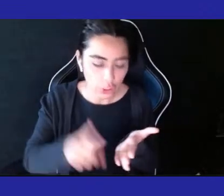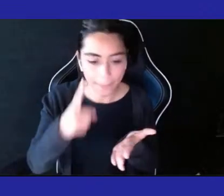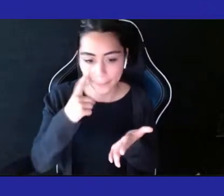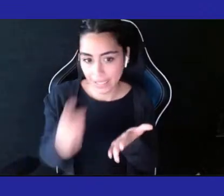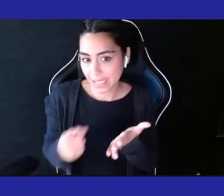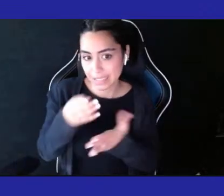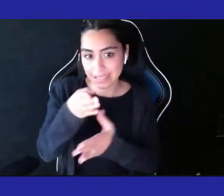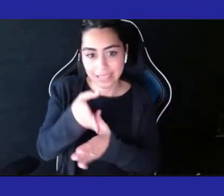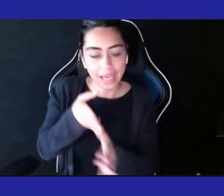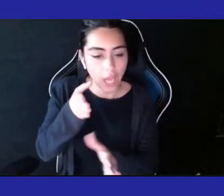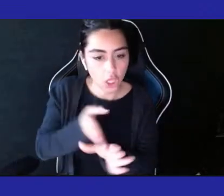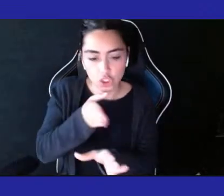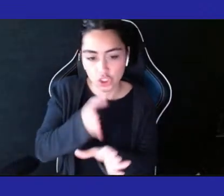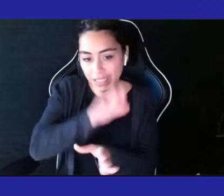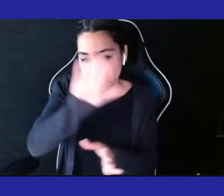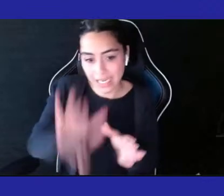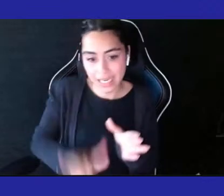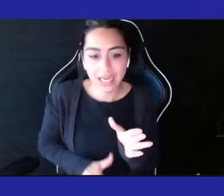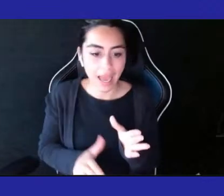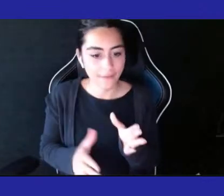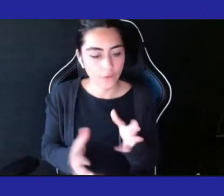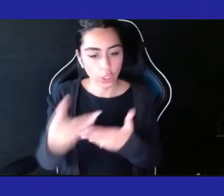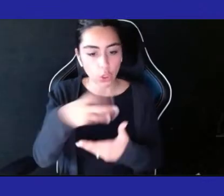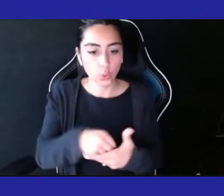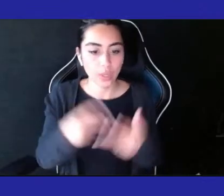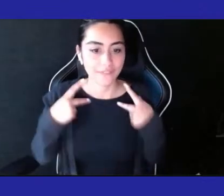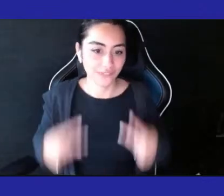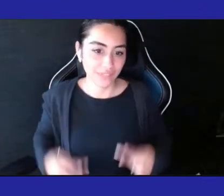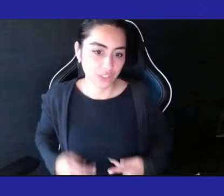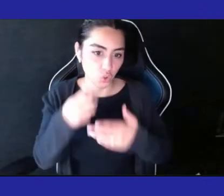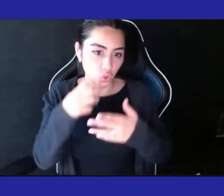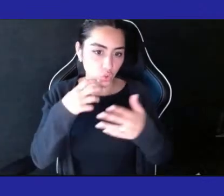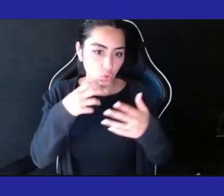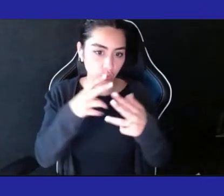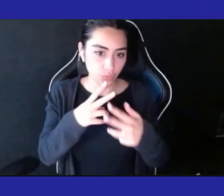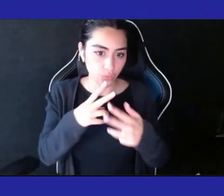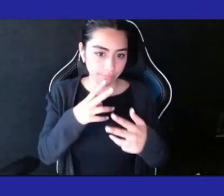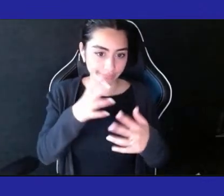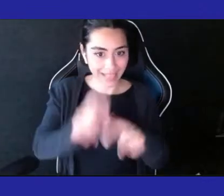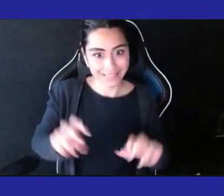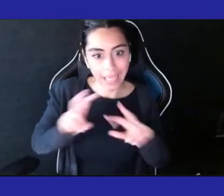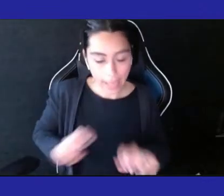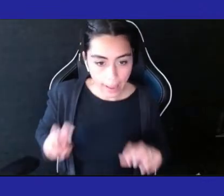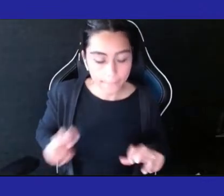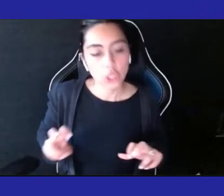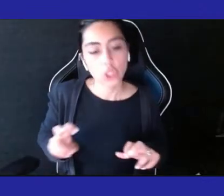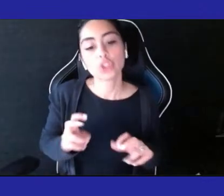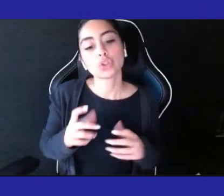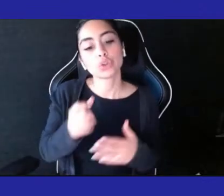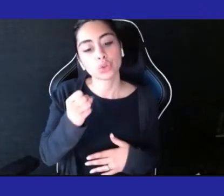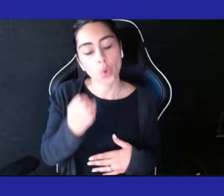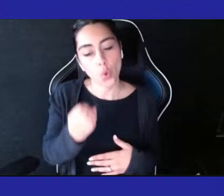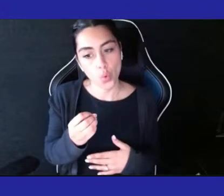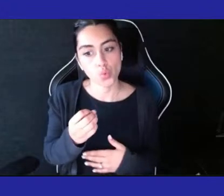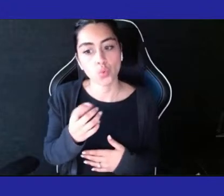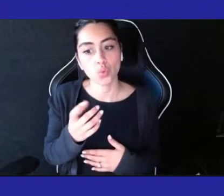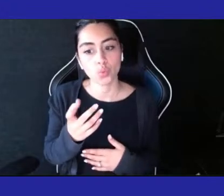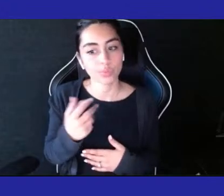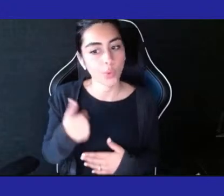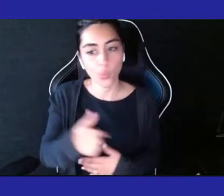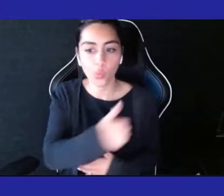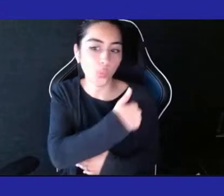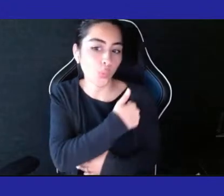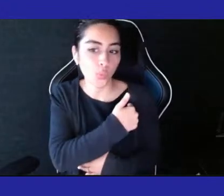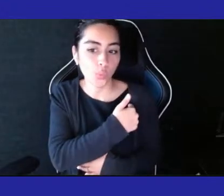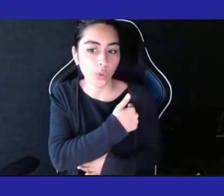Right, So in some way, they were the profession that could 100% say, we don't do physical exam,